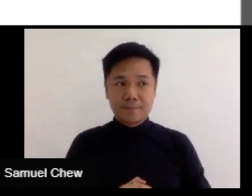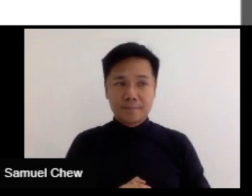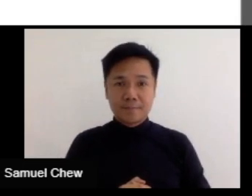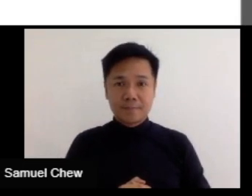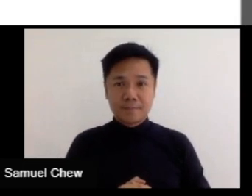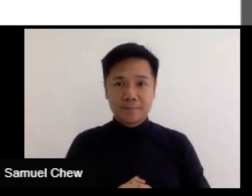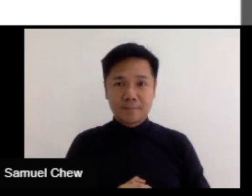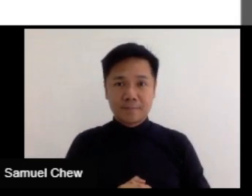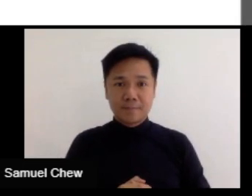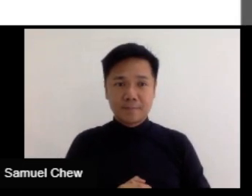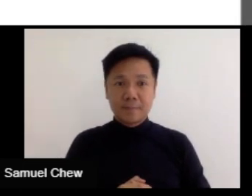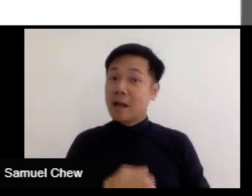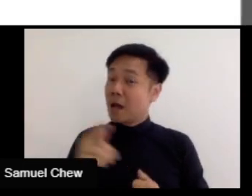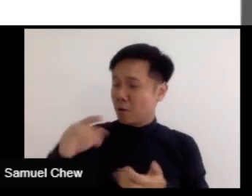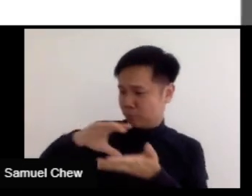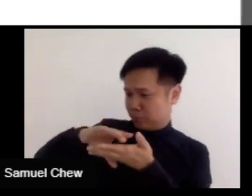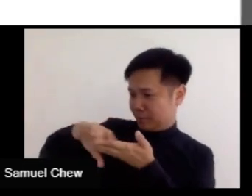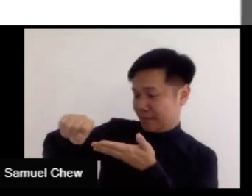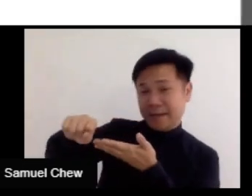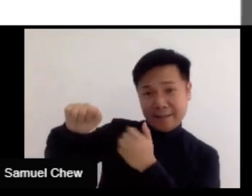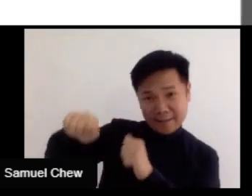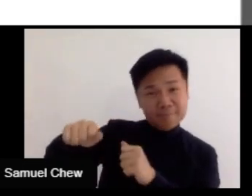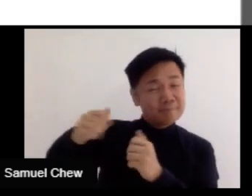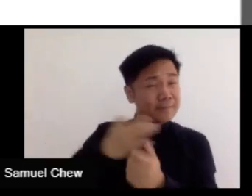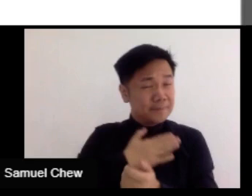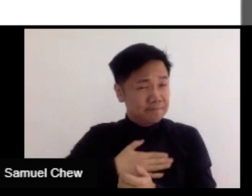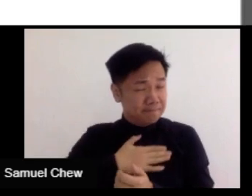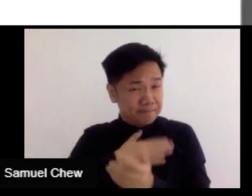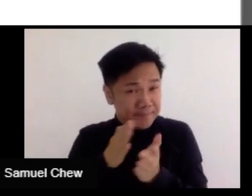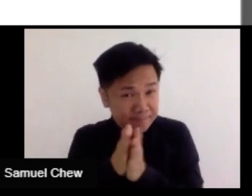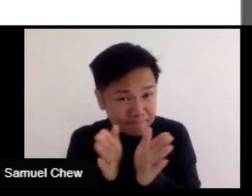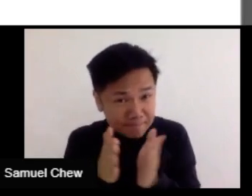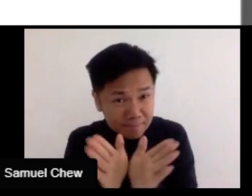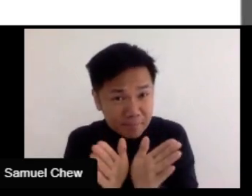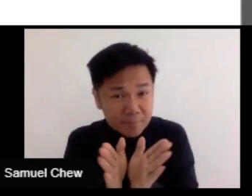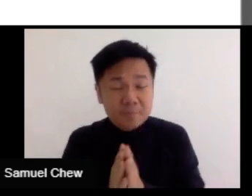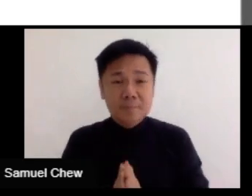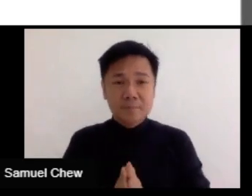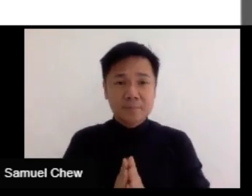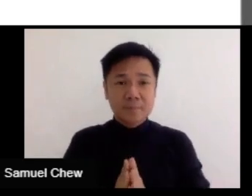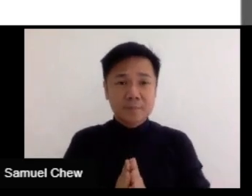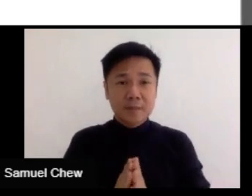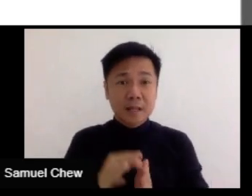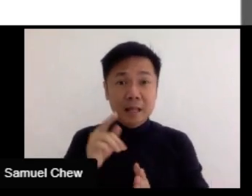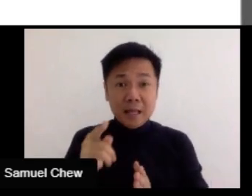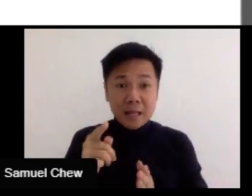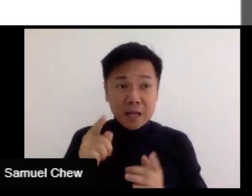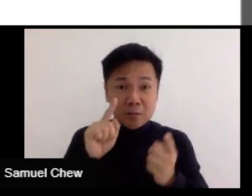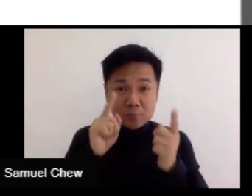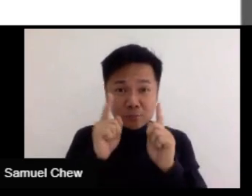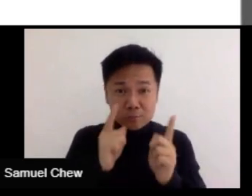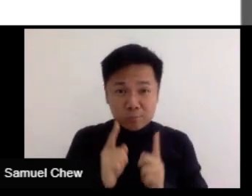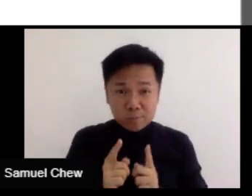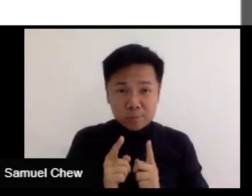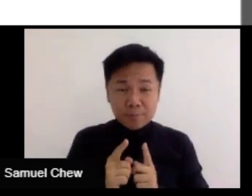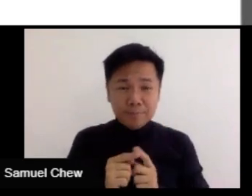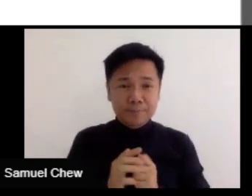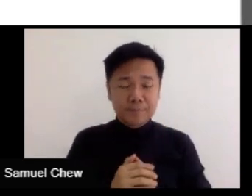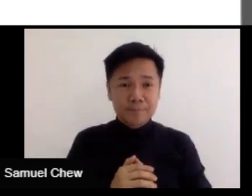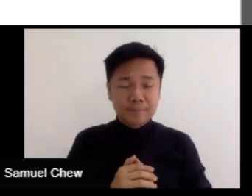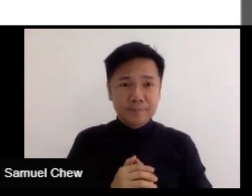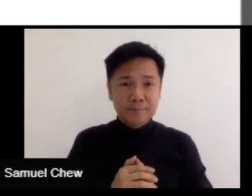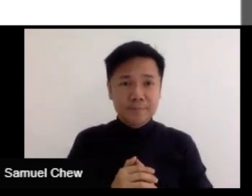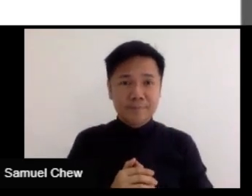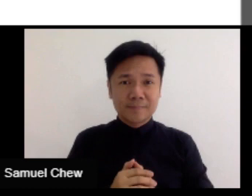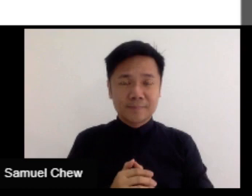if the Secretary could explain to us that where the reference will be made to the Chair's summary. I mean,